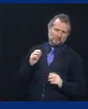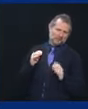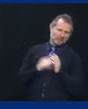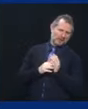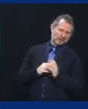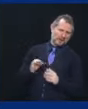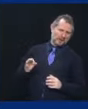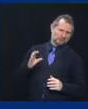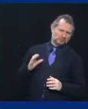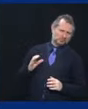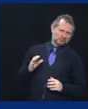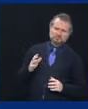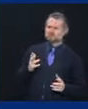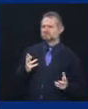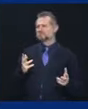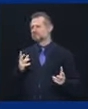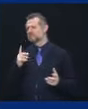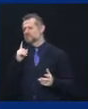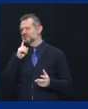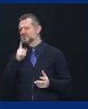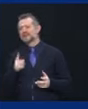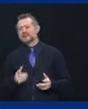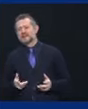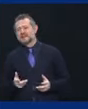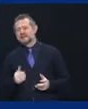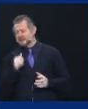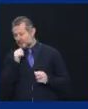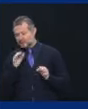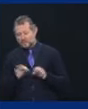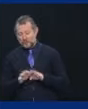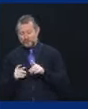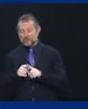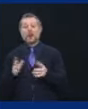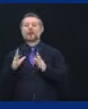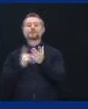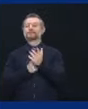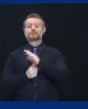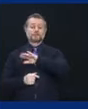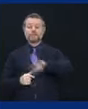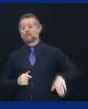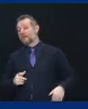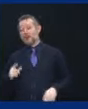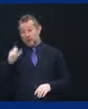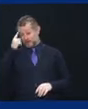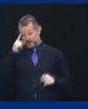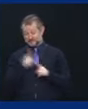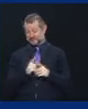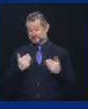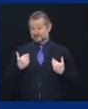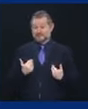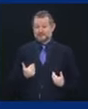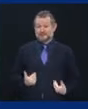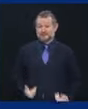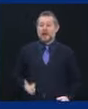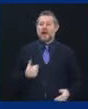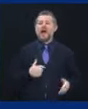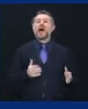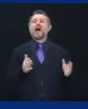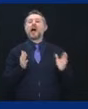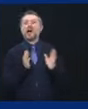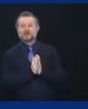That's irrelevant. I, as governor of New York, am asking the federal government for 1 million next